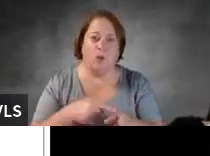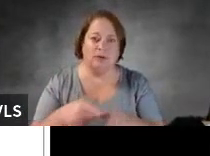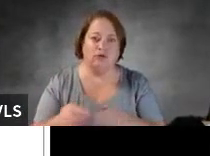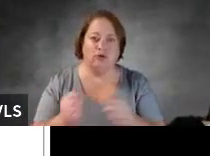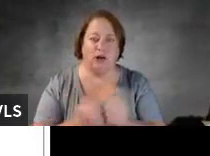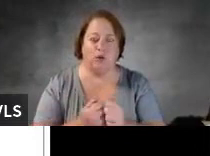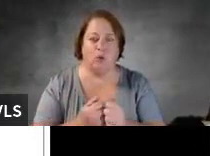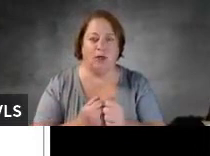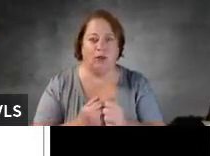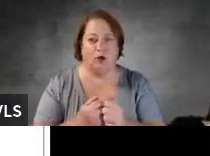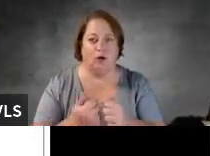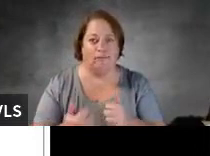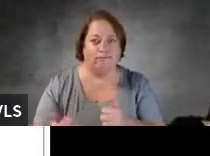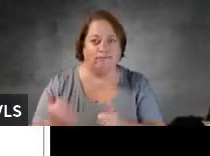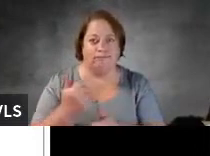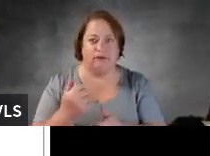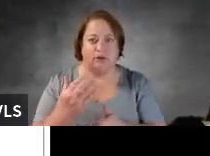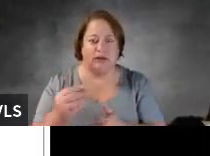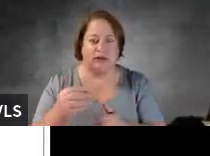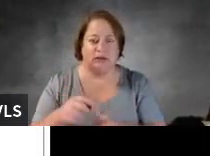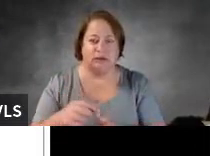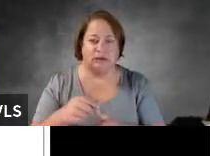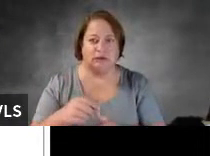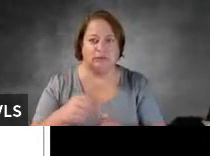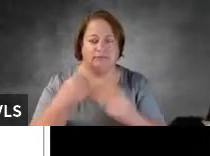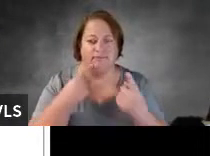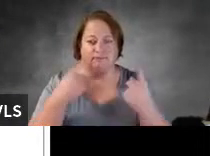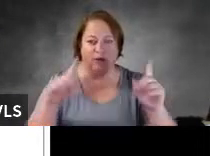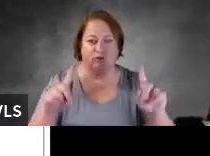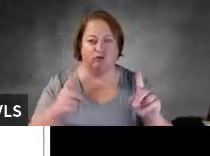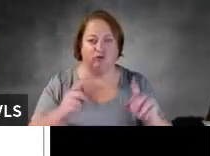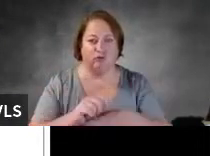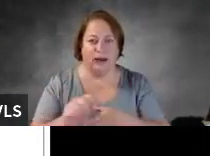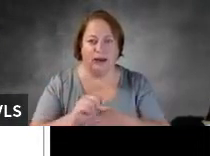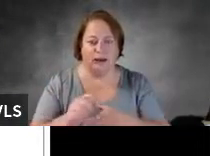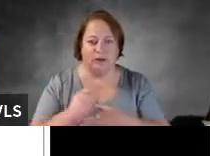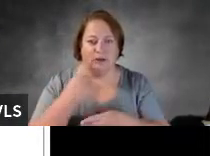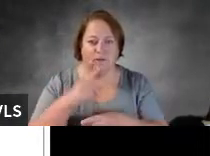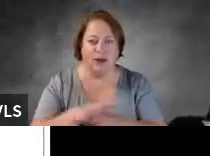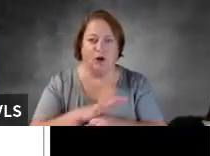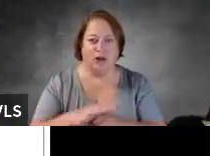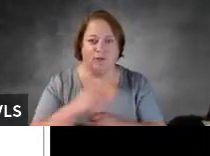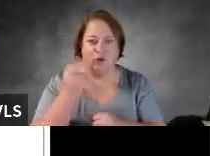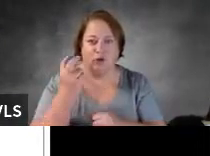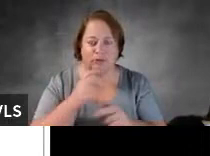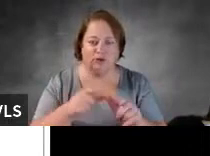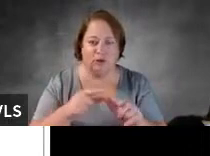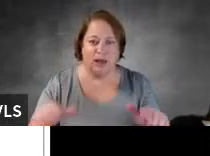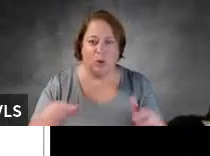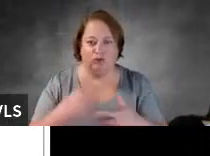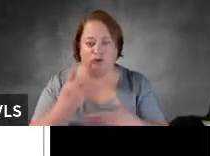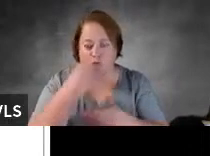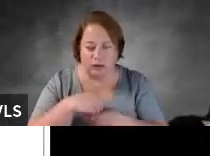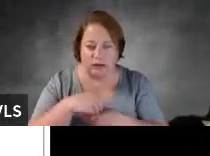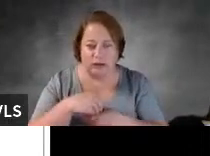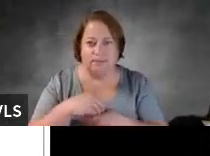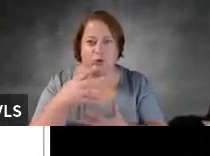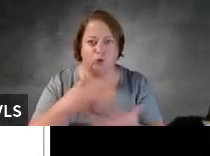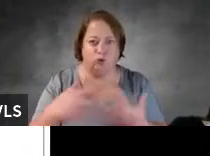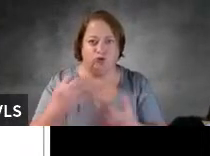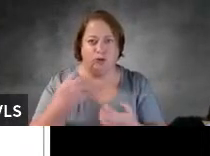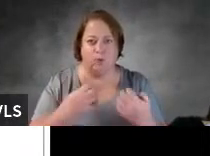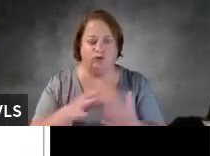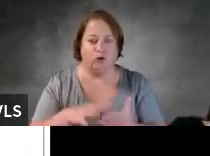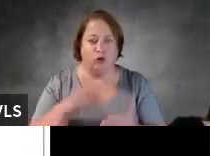our facilitators and effective practice specialists for trainings for areas such as speech and language, autism, social emotional